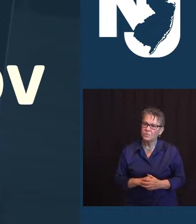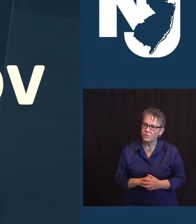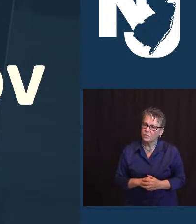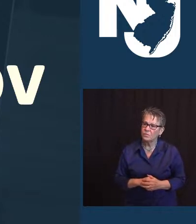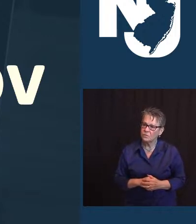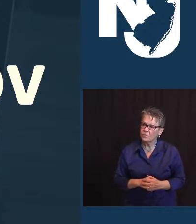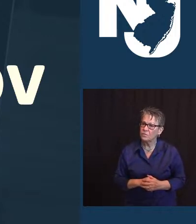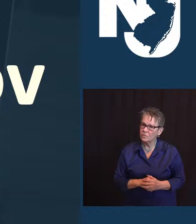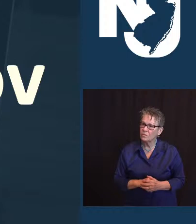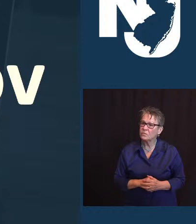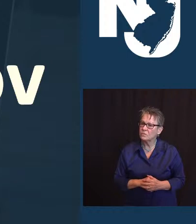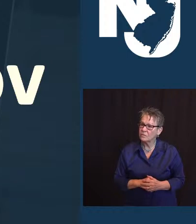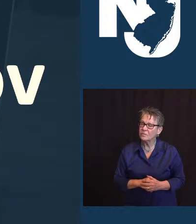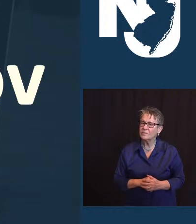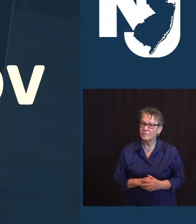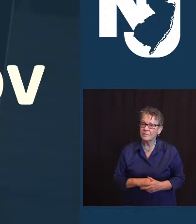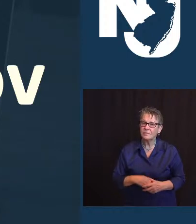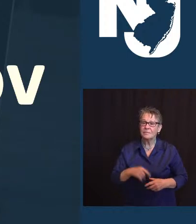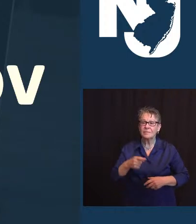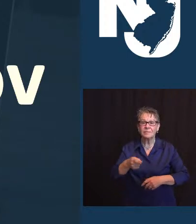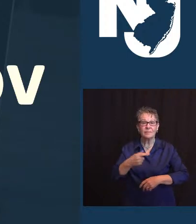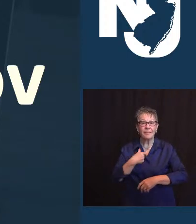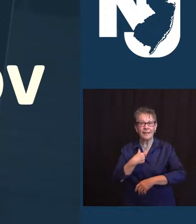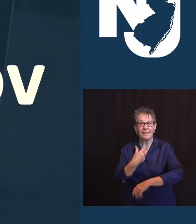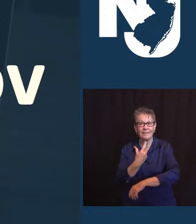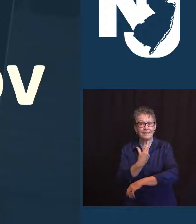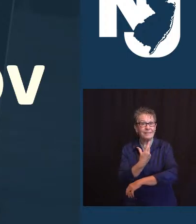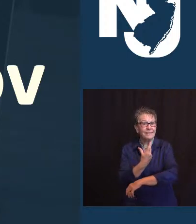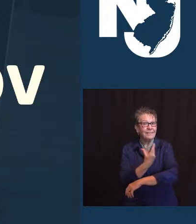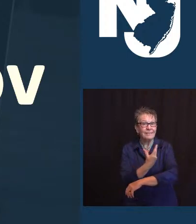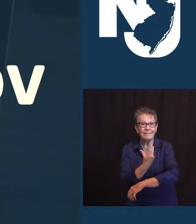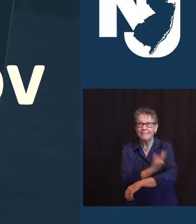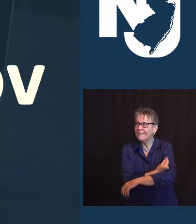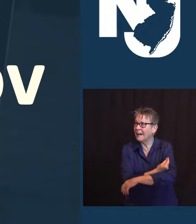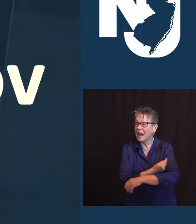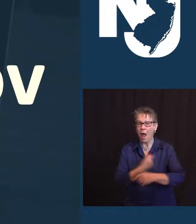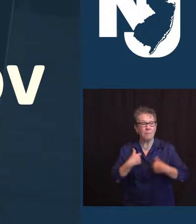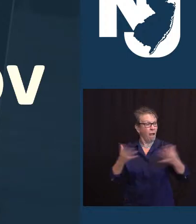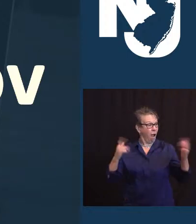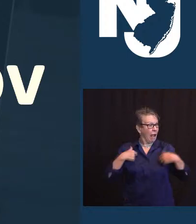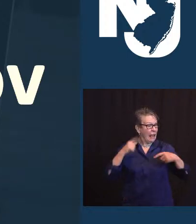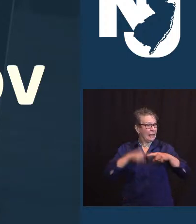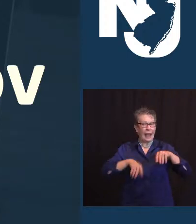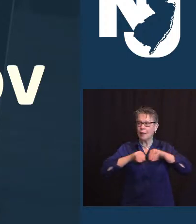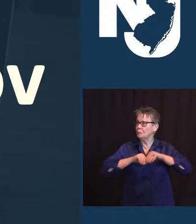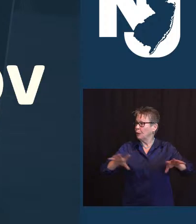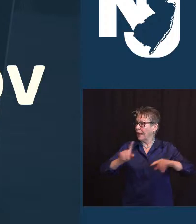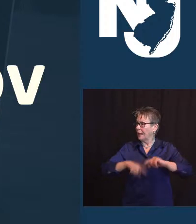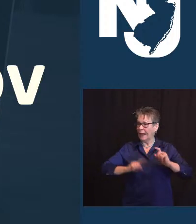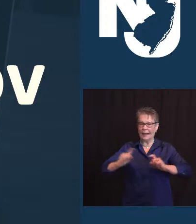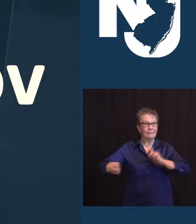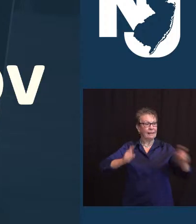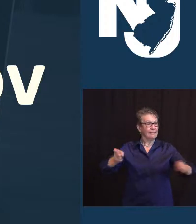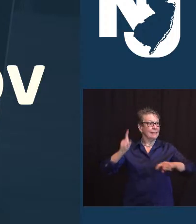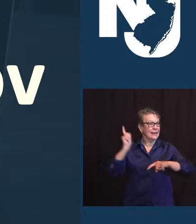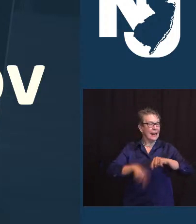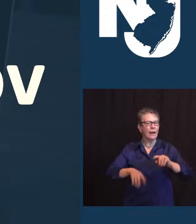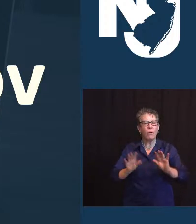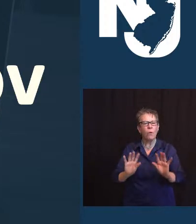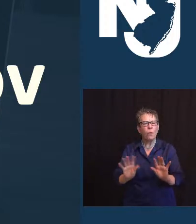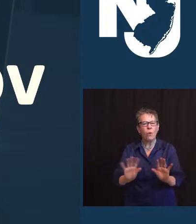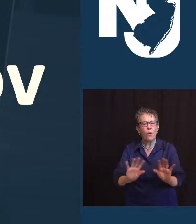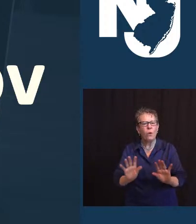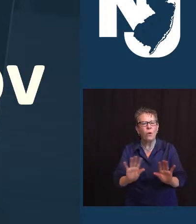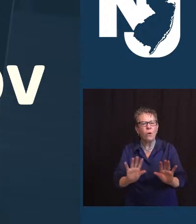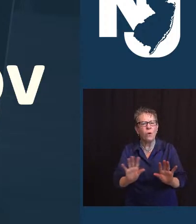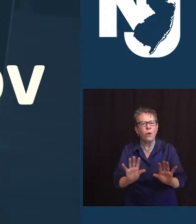that you become incapable of spreading the virus. Until we reach our vaccination goal, we all have to continue wearing our